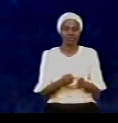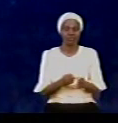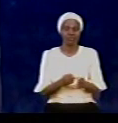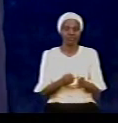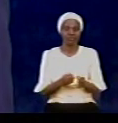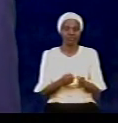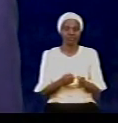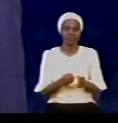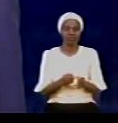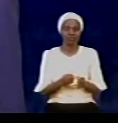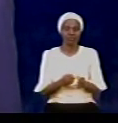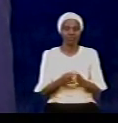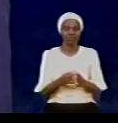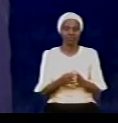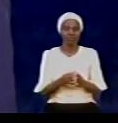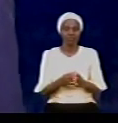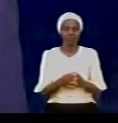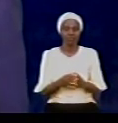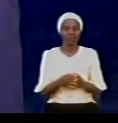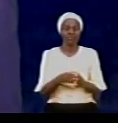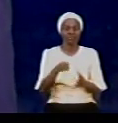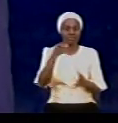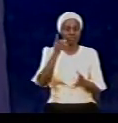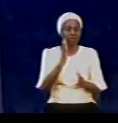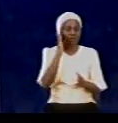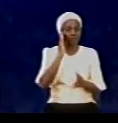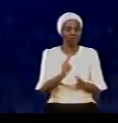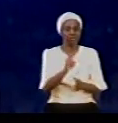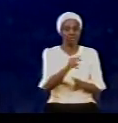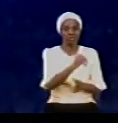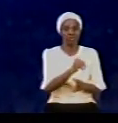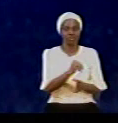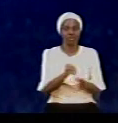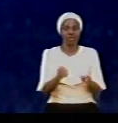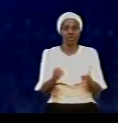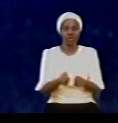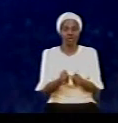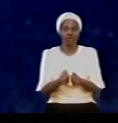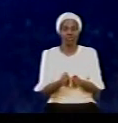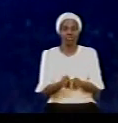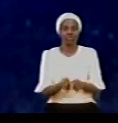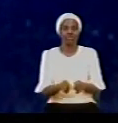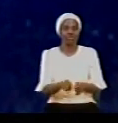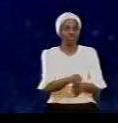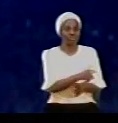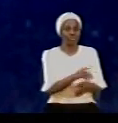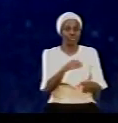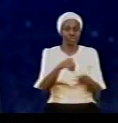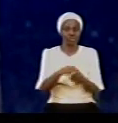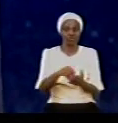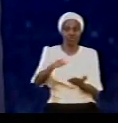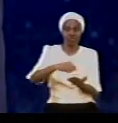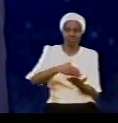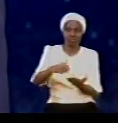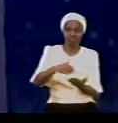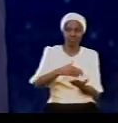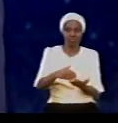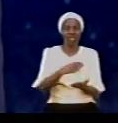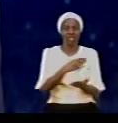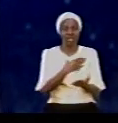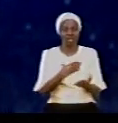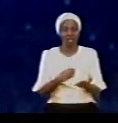songs, and even those taking care of the equipment for sound, for